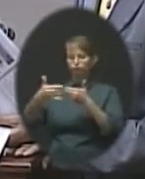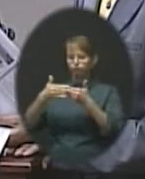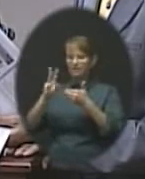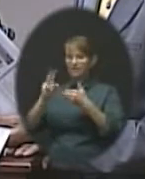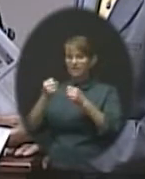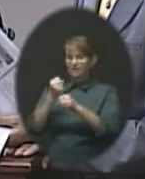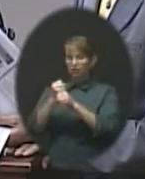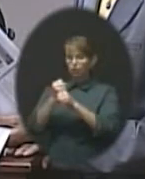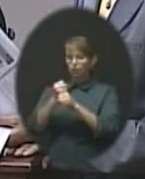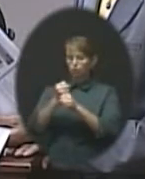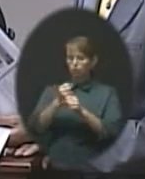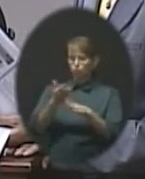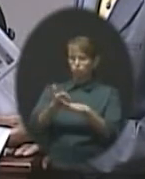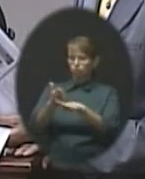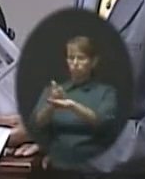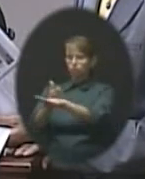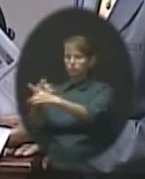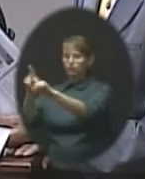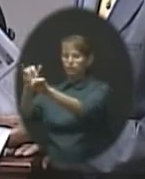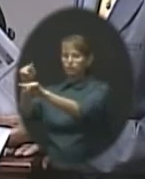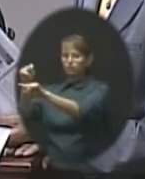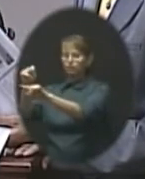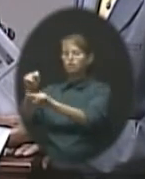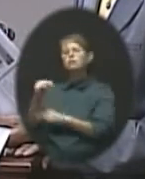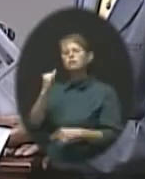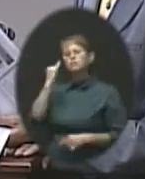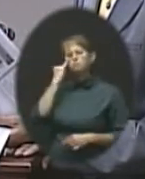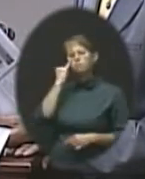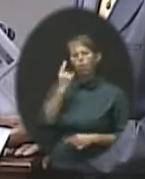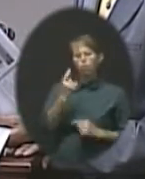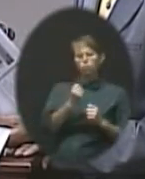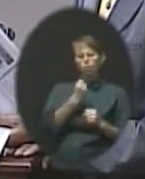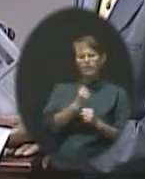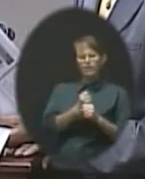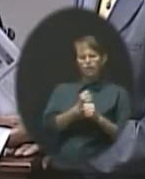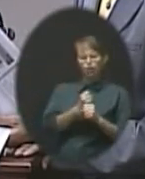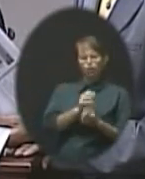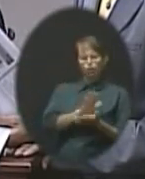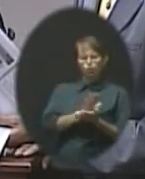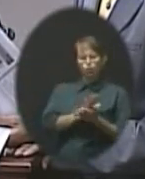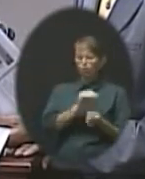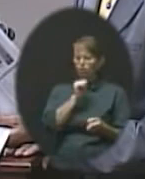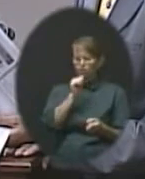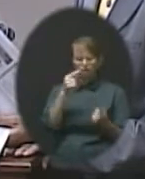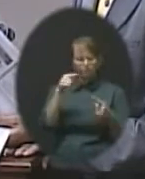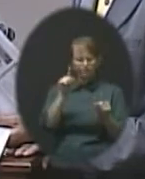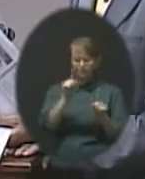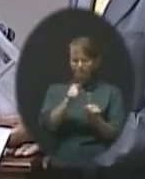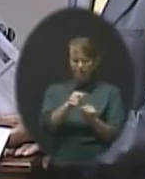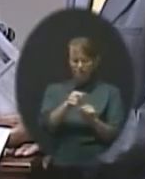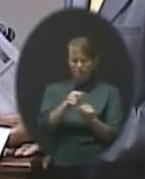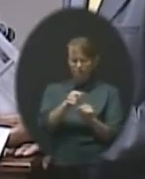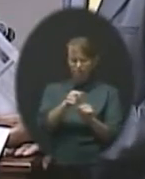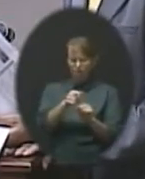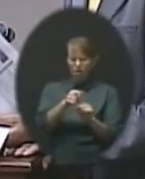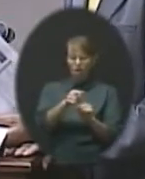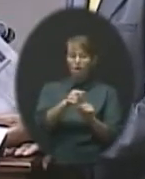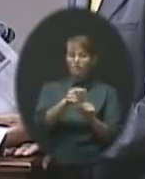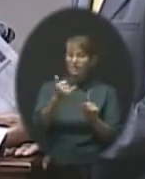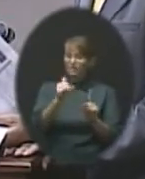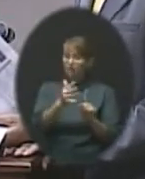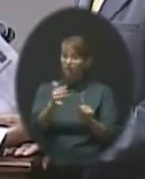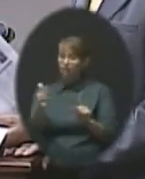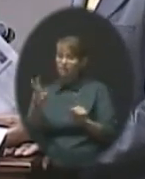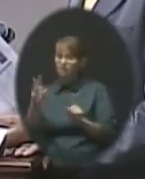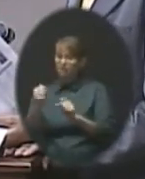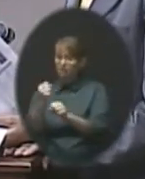somebody 1 year doesn't make their target, but they still have 6 years to make it, what happens? And so some of those questions are still unanswered from